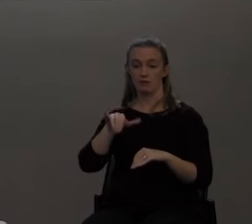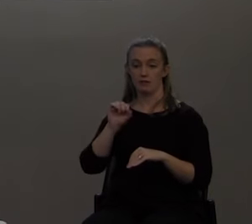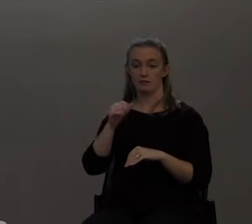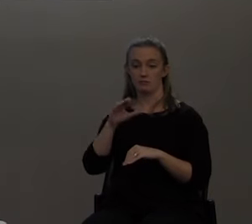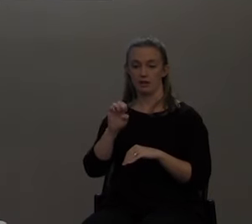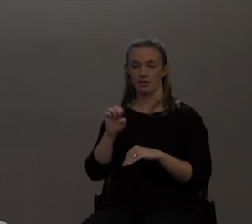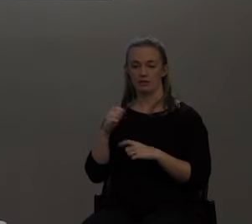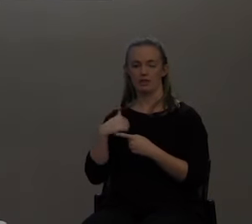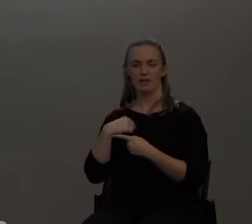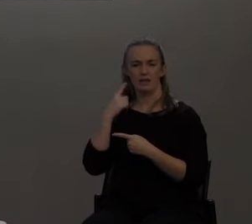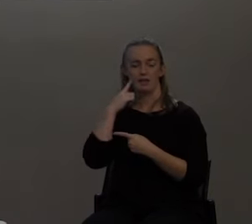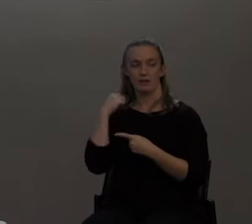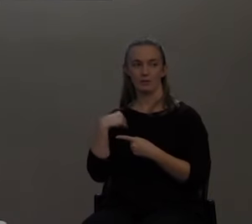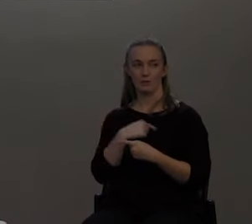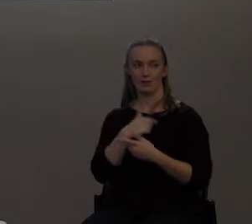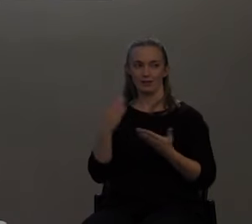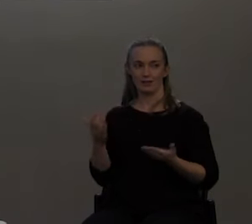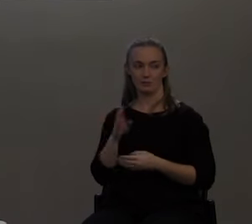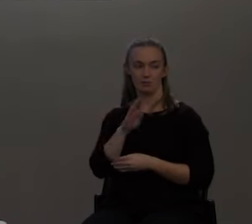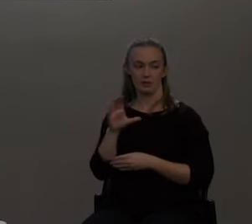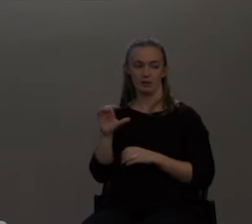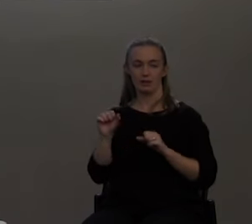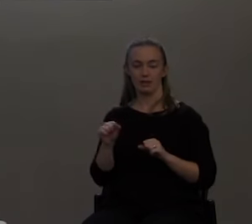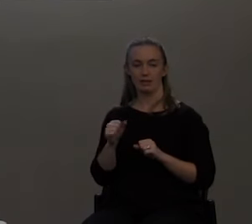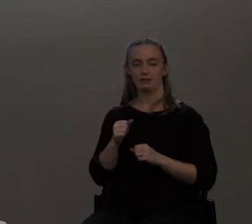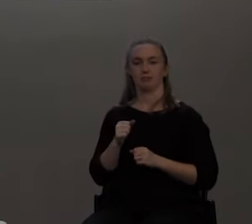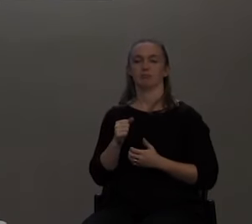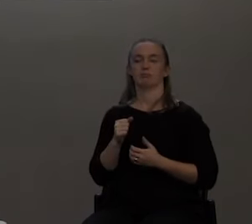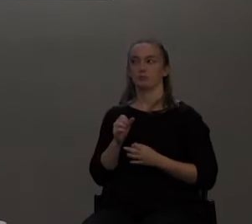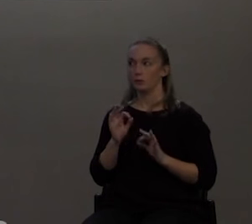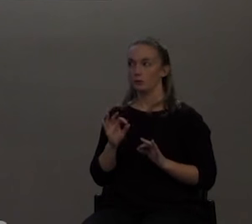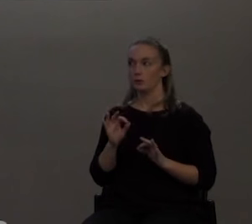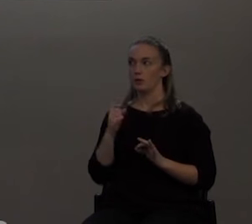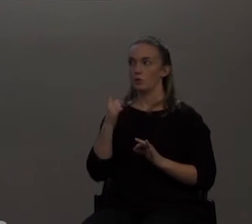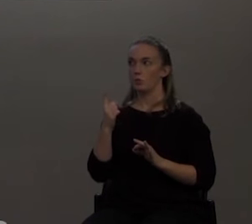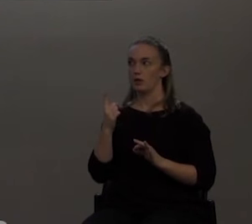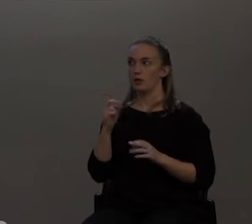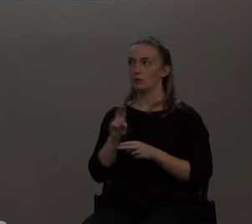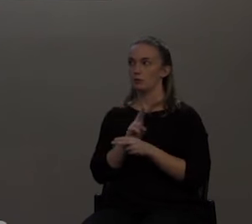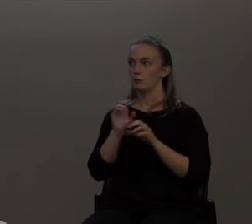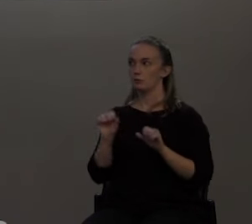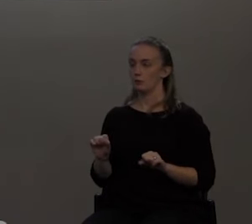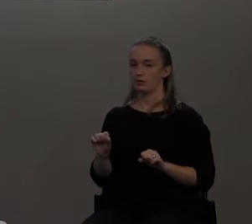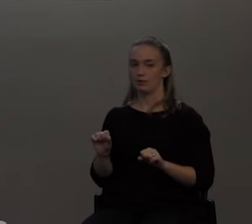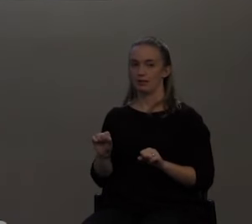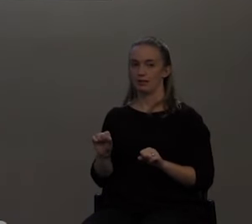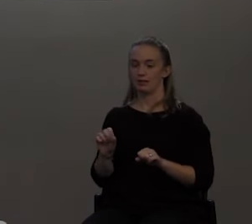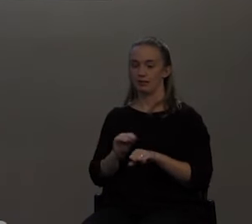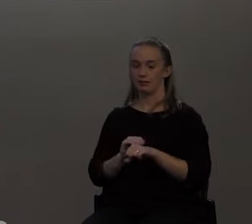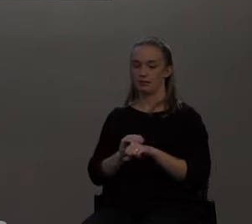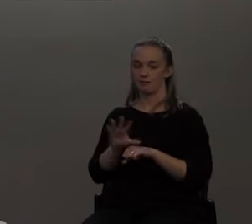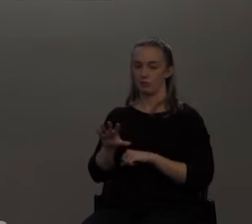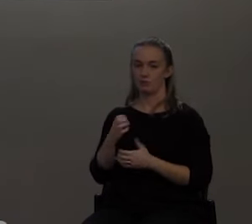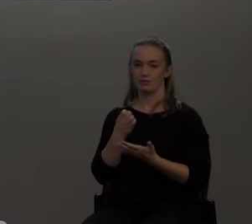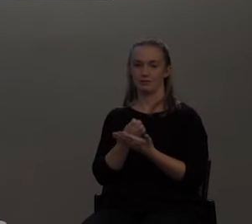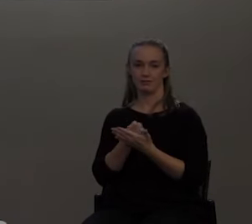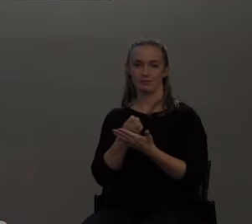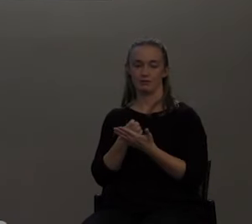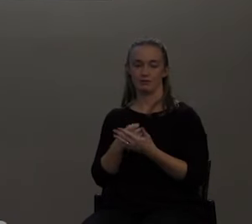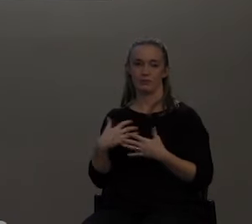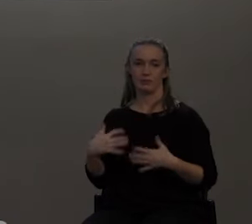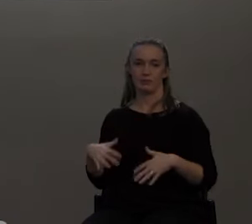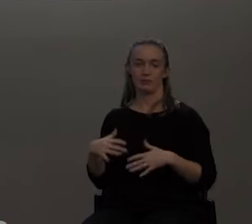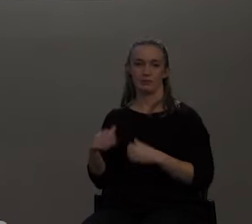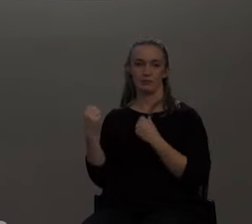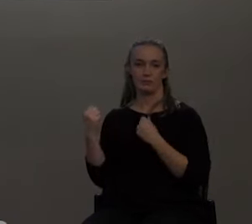that we here in Boyle County can appreciate the impact that one single user can have on the equilibrium within the